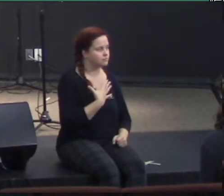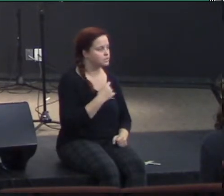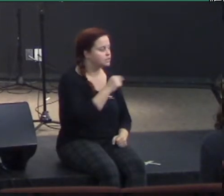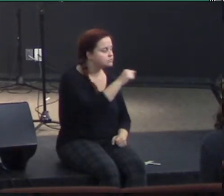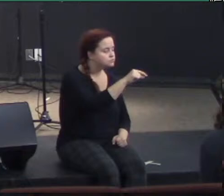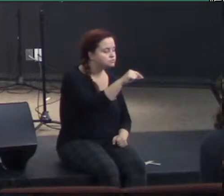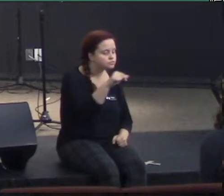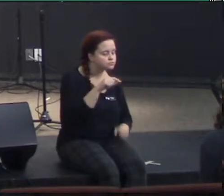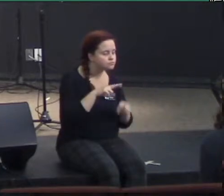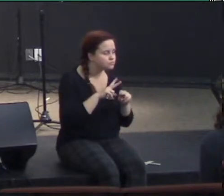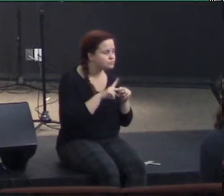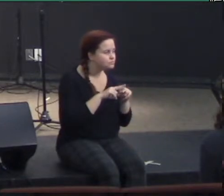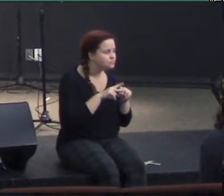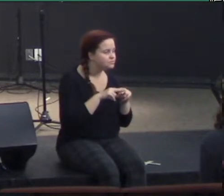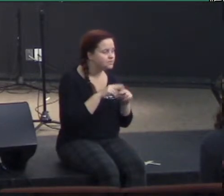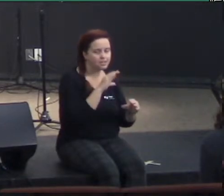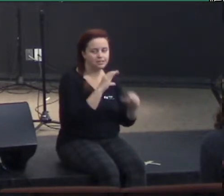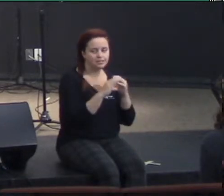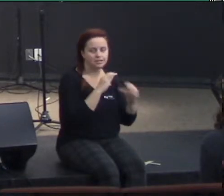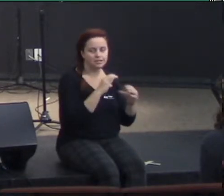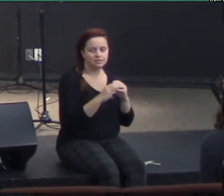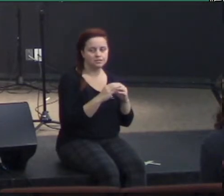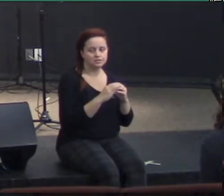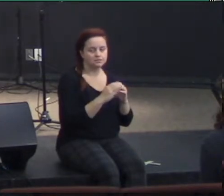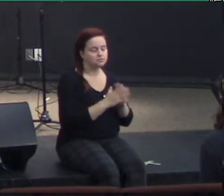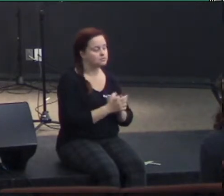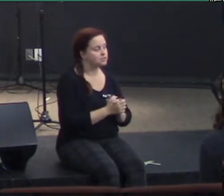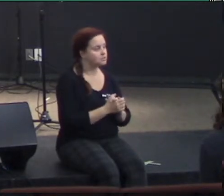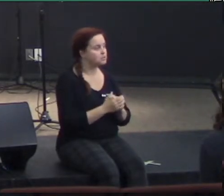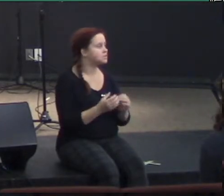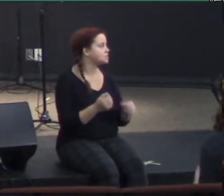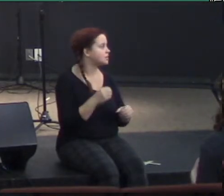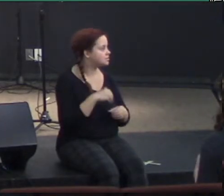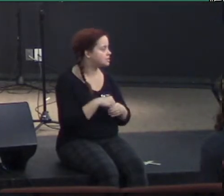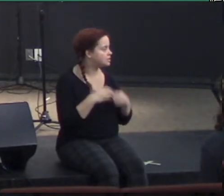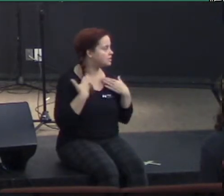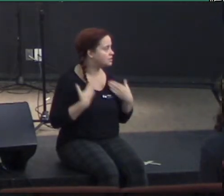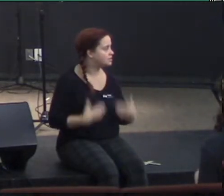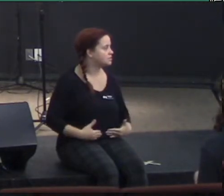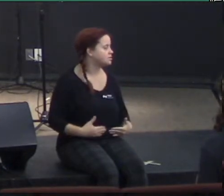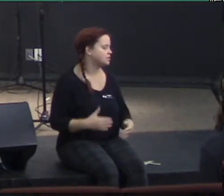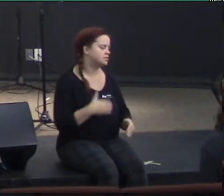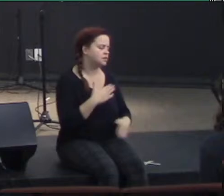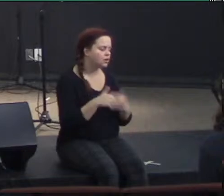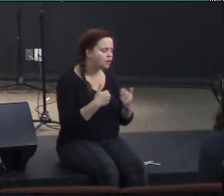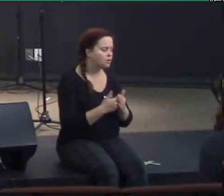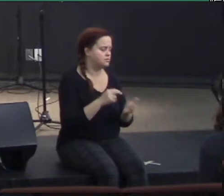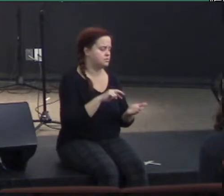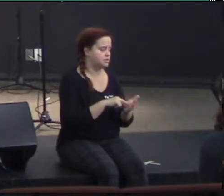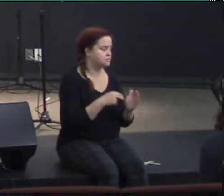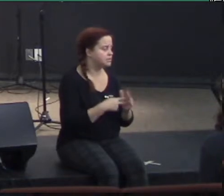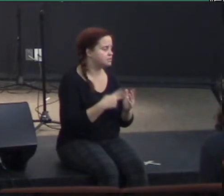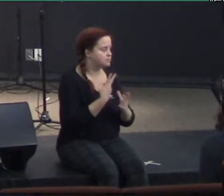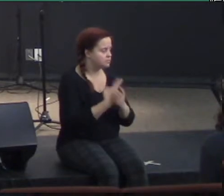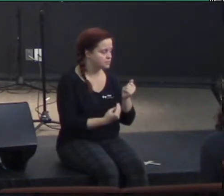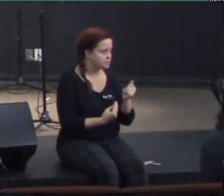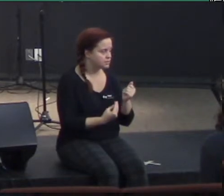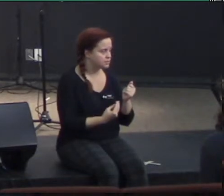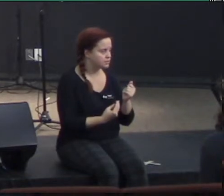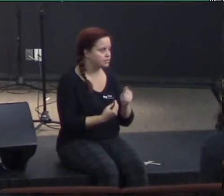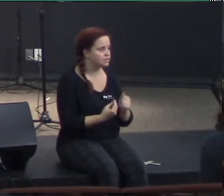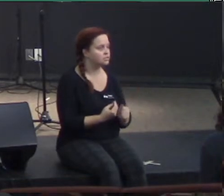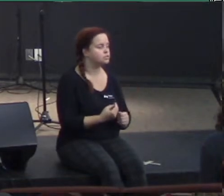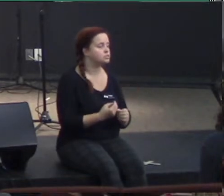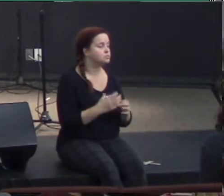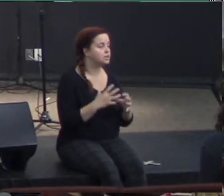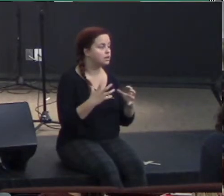with salt. Communication within the body was always meant to be an element of both. There should be much truth spoken